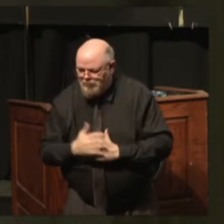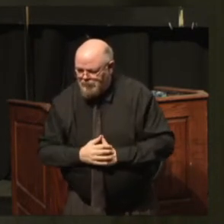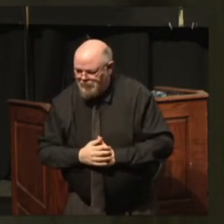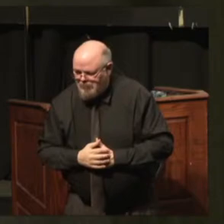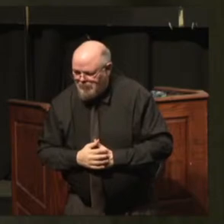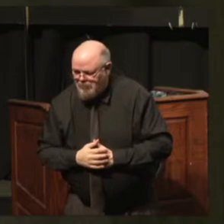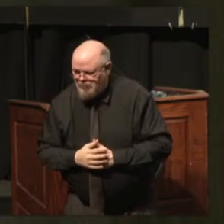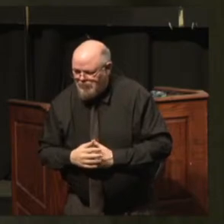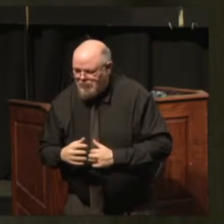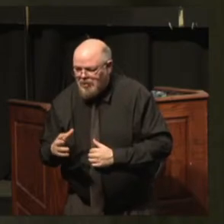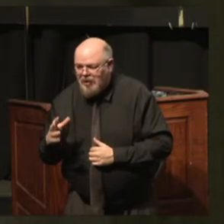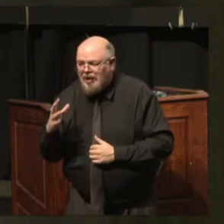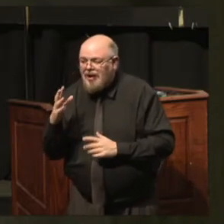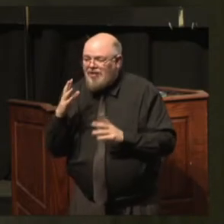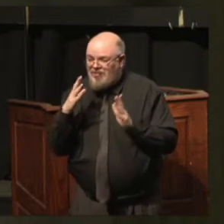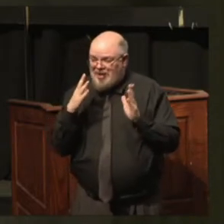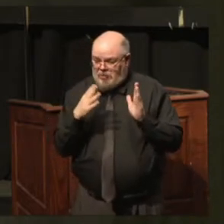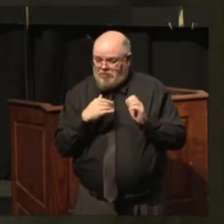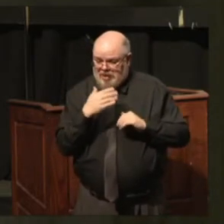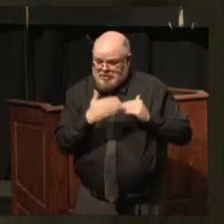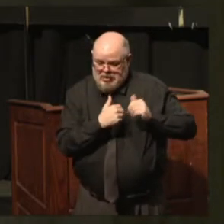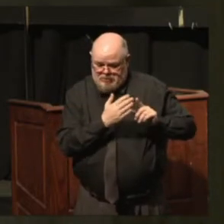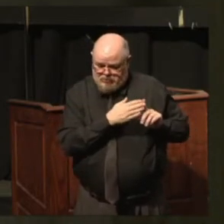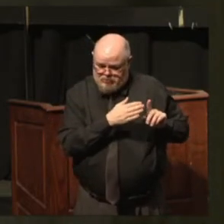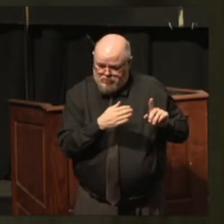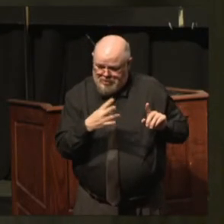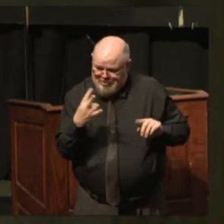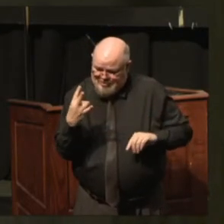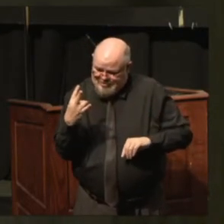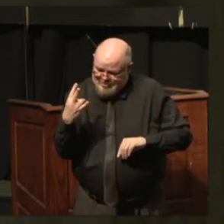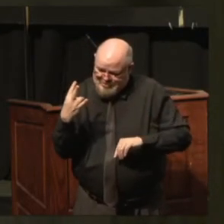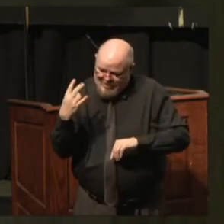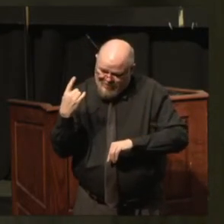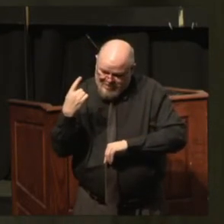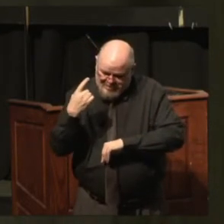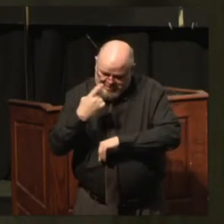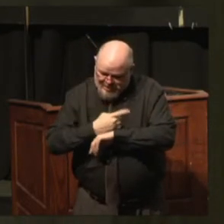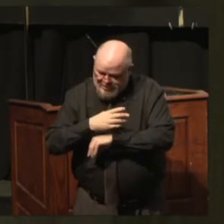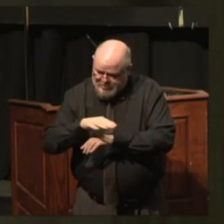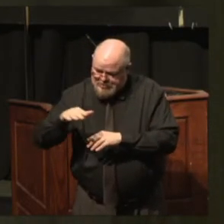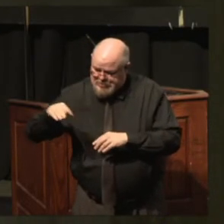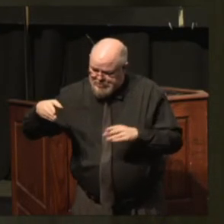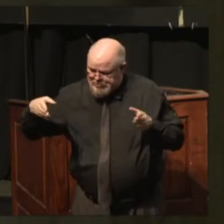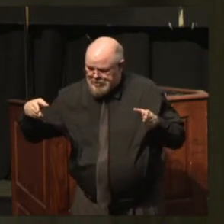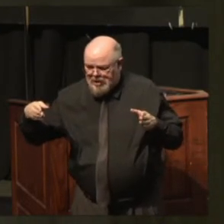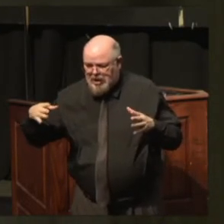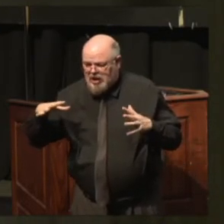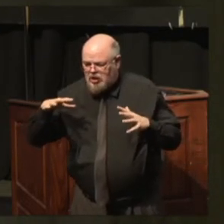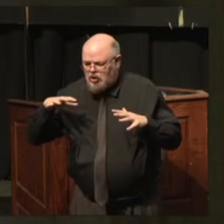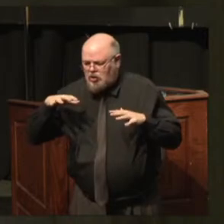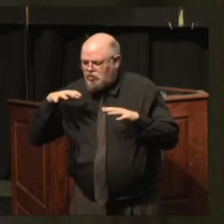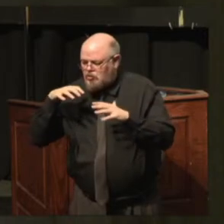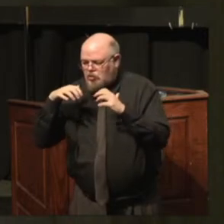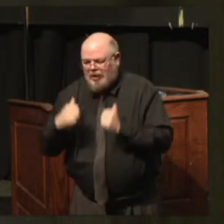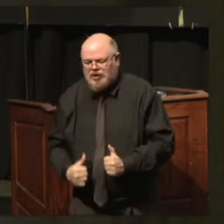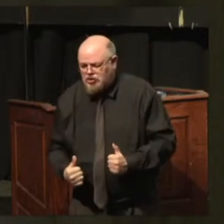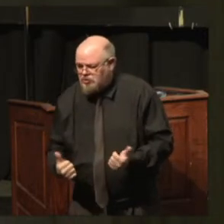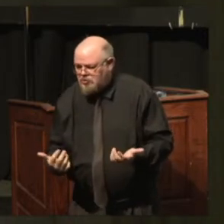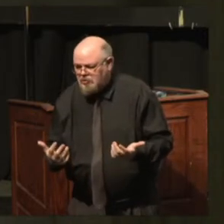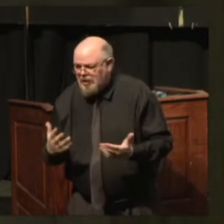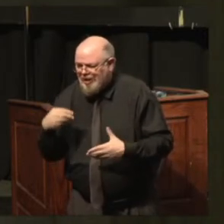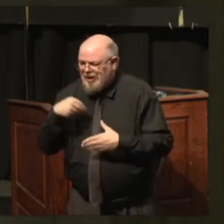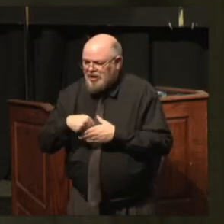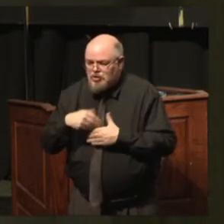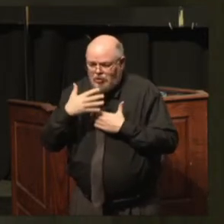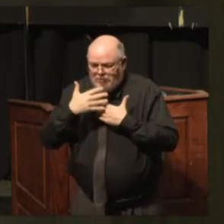I crashed. I mean, bad crashed. I had an internal bleed somewhere. They didn't know where it was.